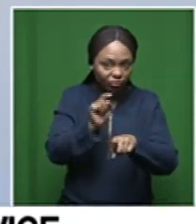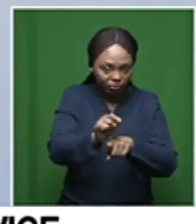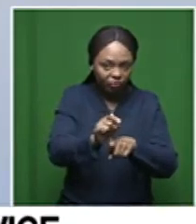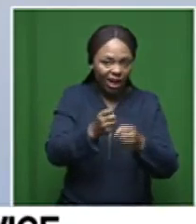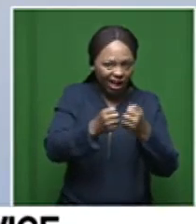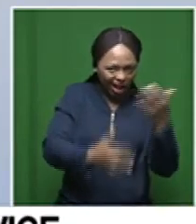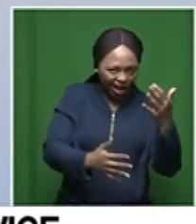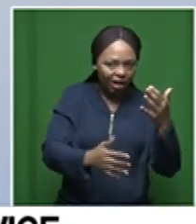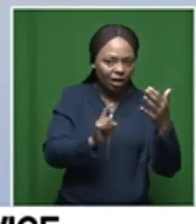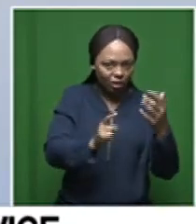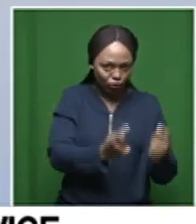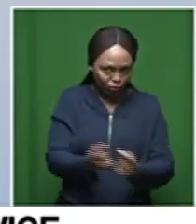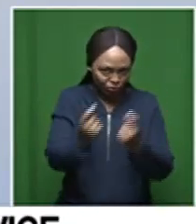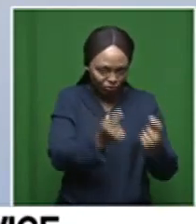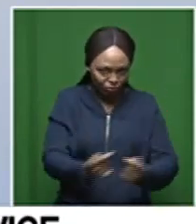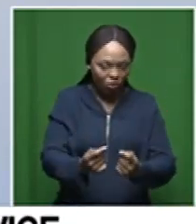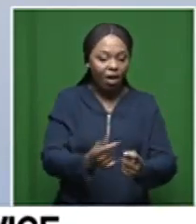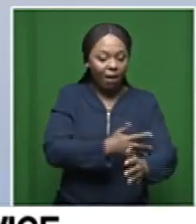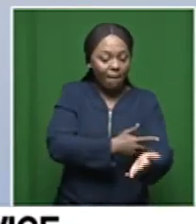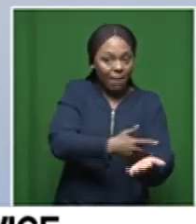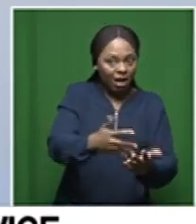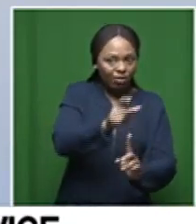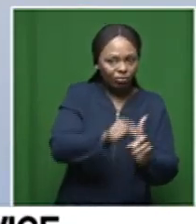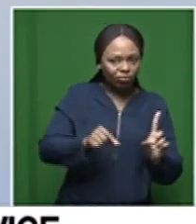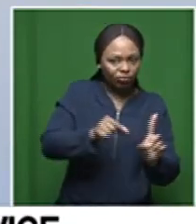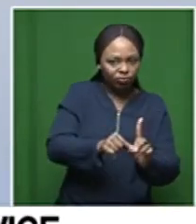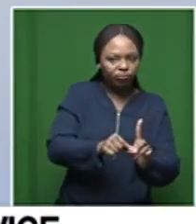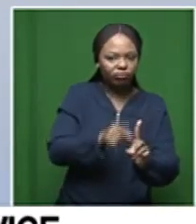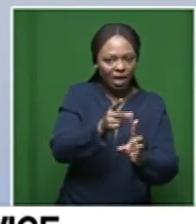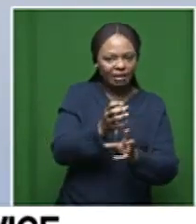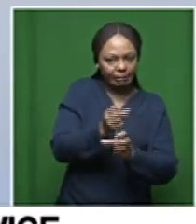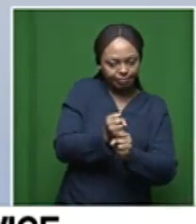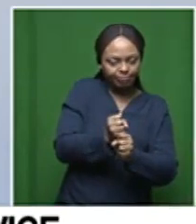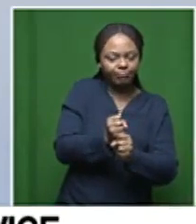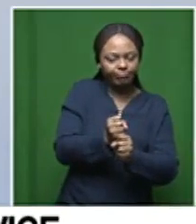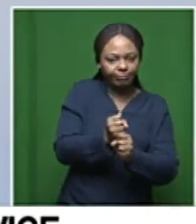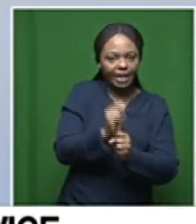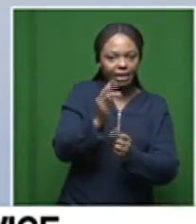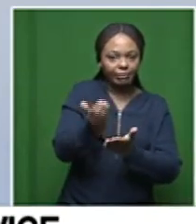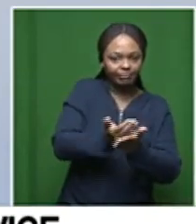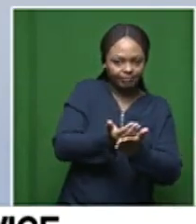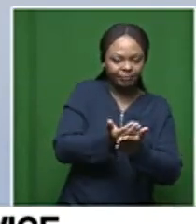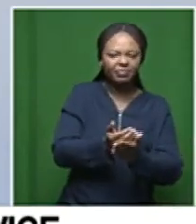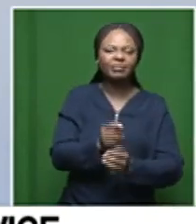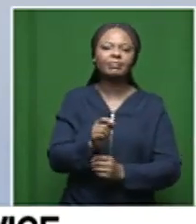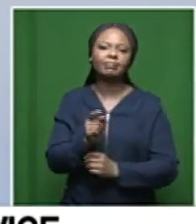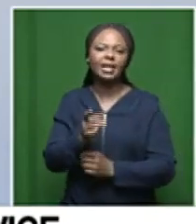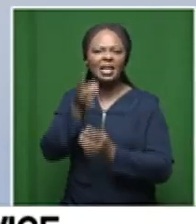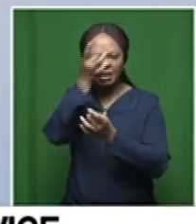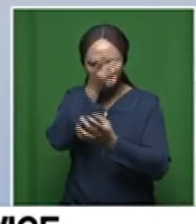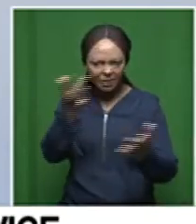etc. Then the blood is then stored. One thing I must mention though, for donors who